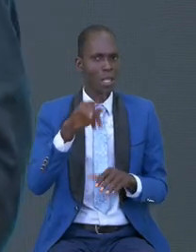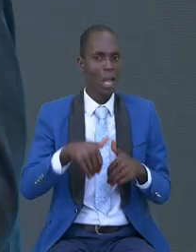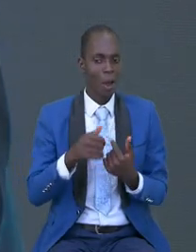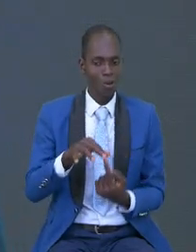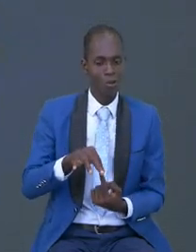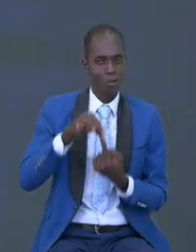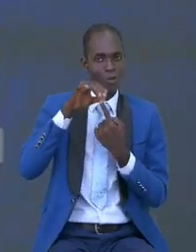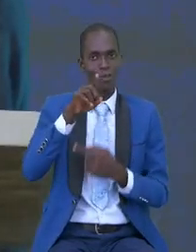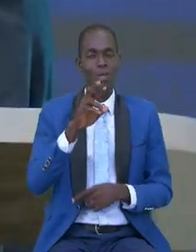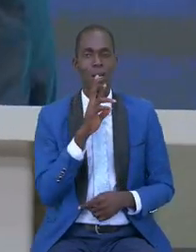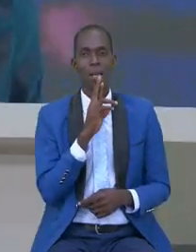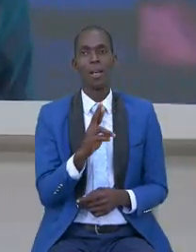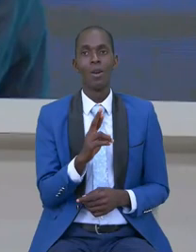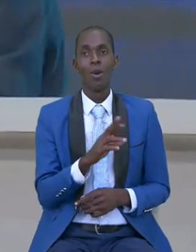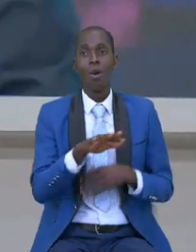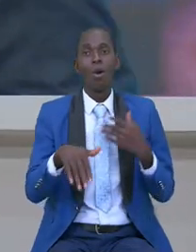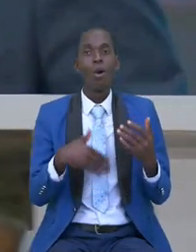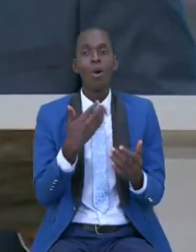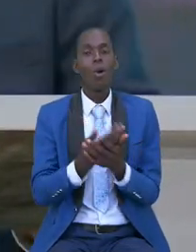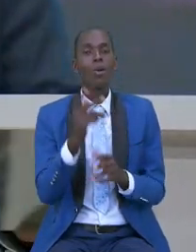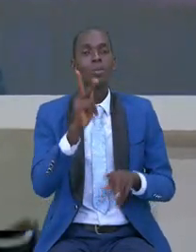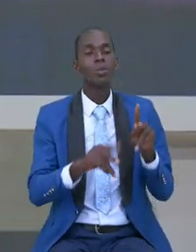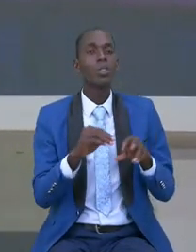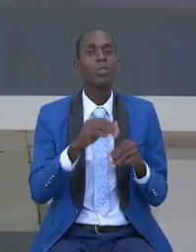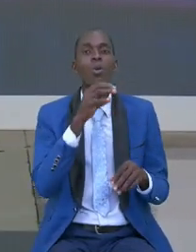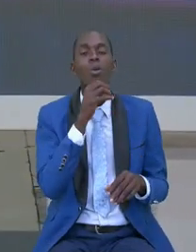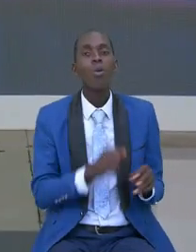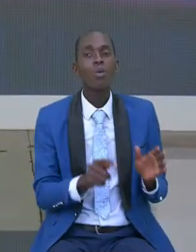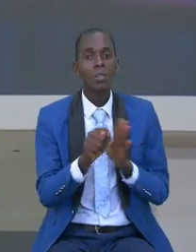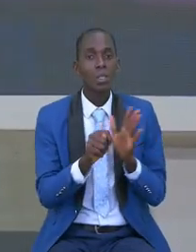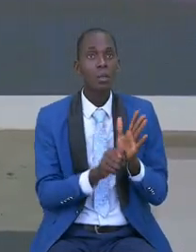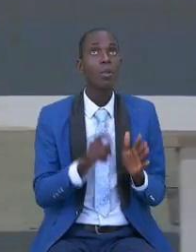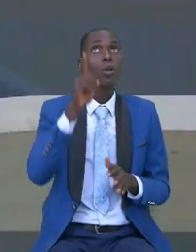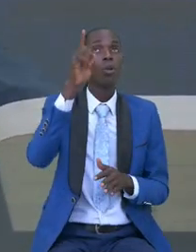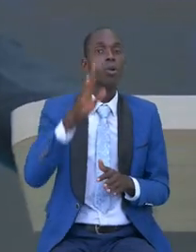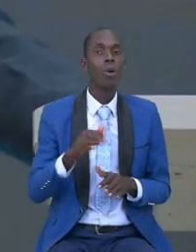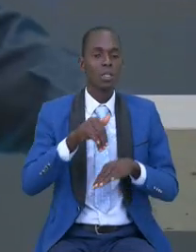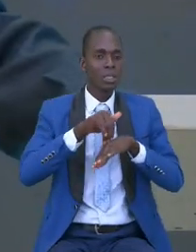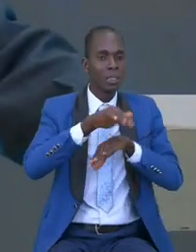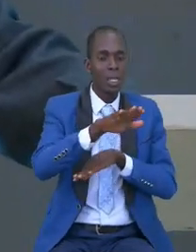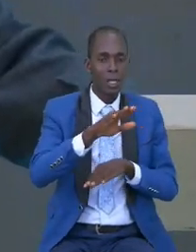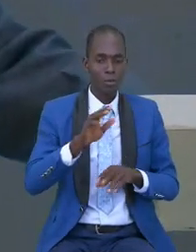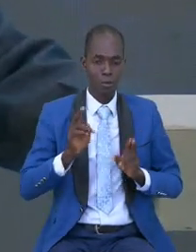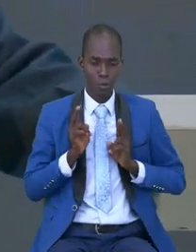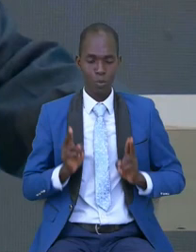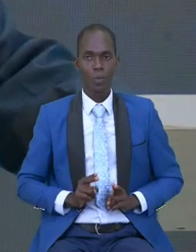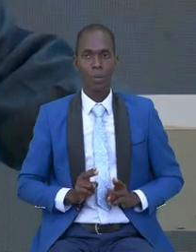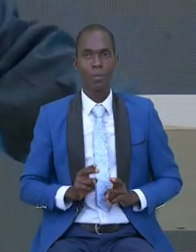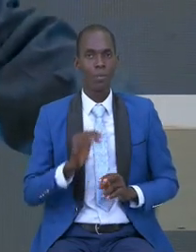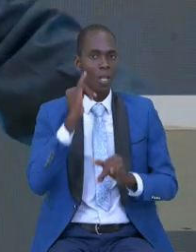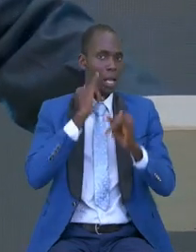is? All those people in the Old Testament, God sent men.